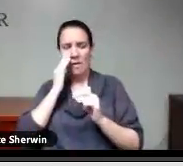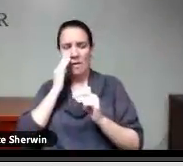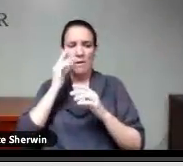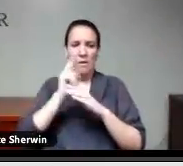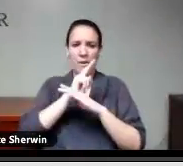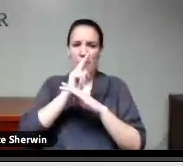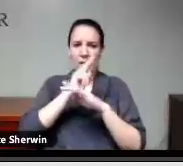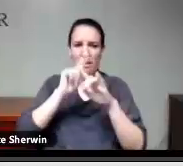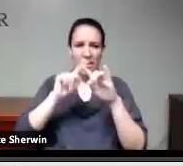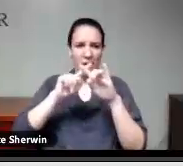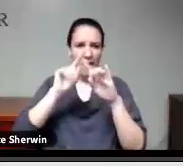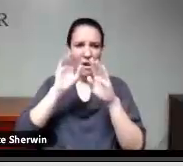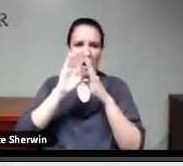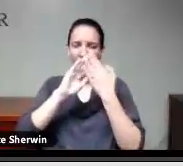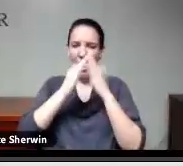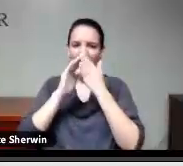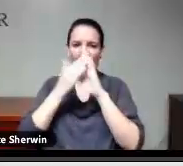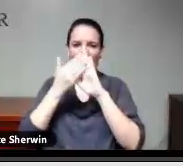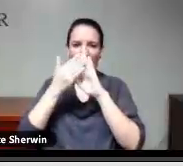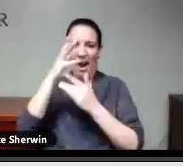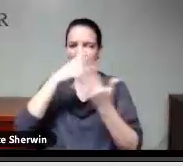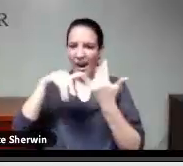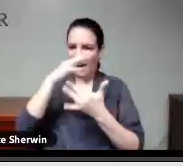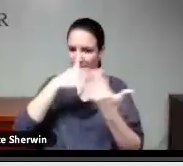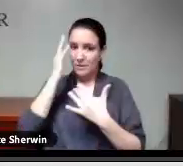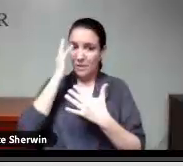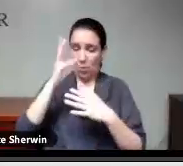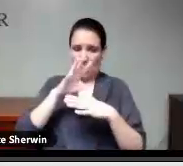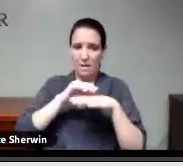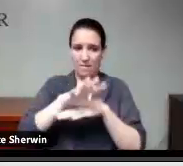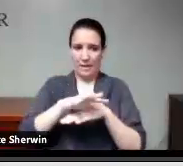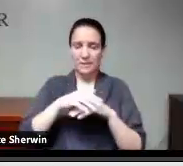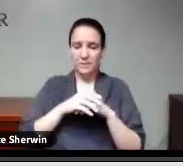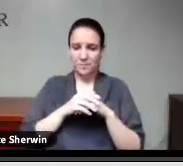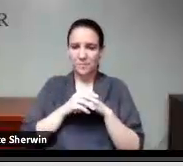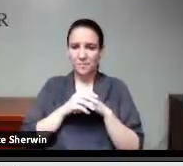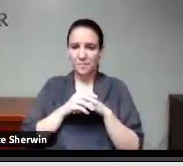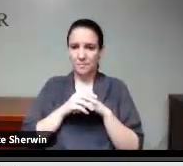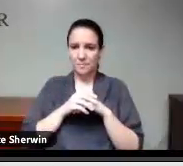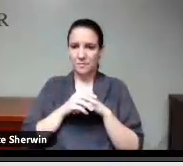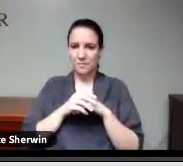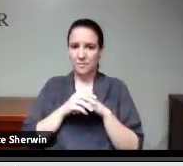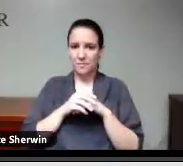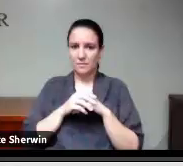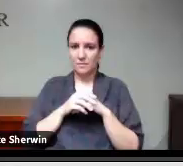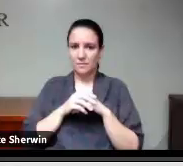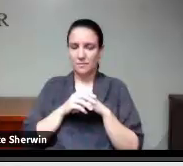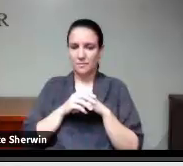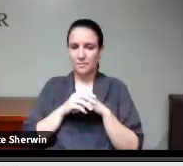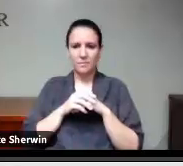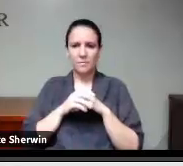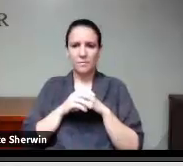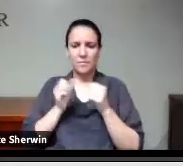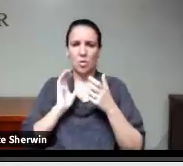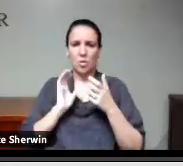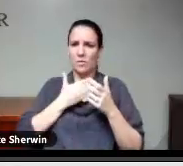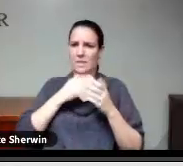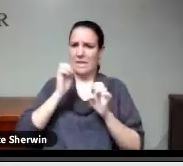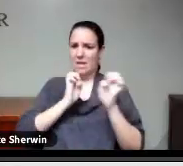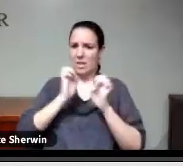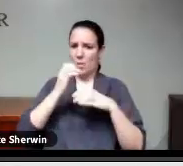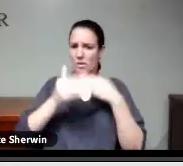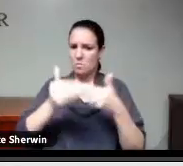communities that is really going to inform how we go about our evaluation process, how we go about setting